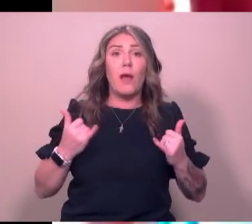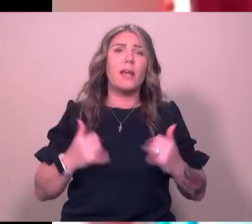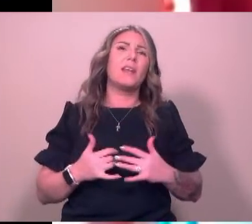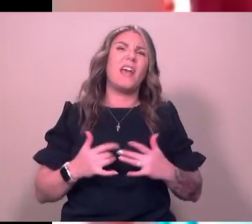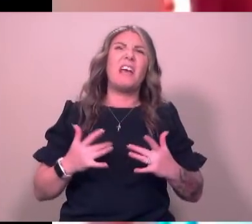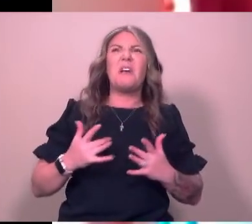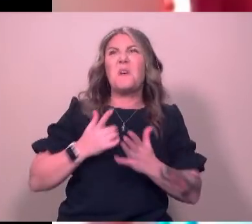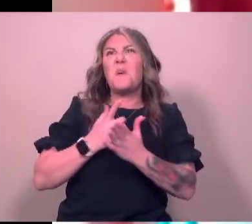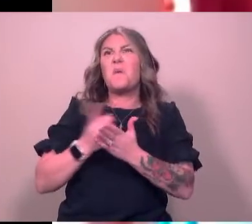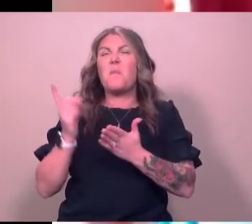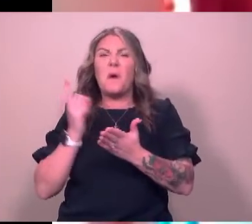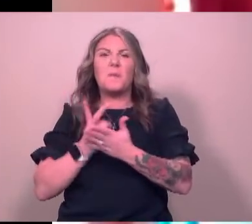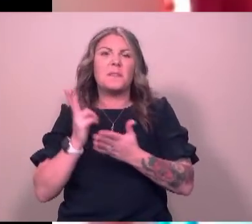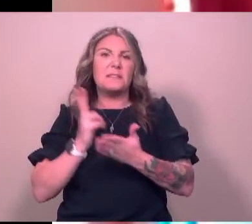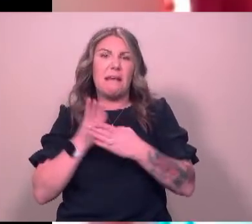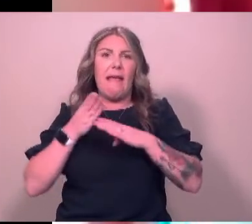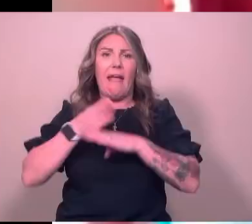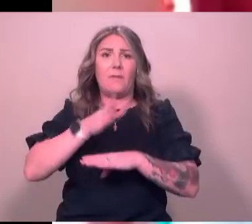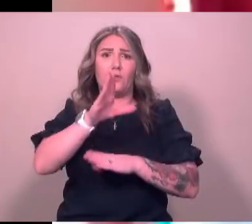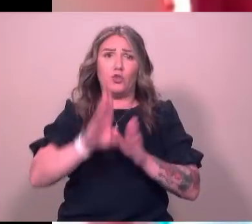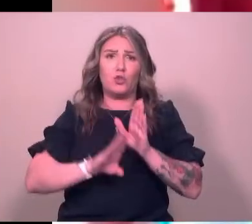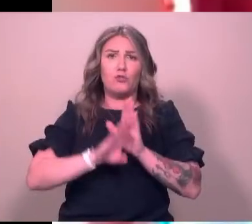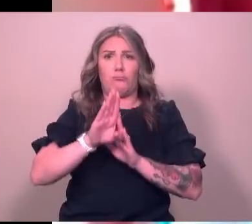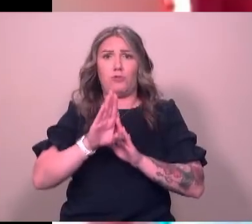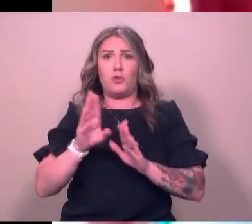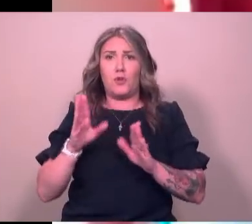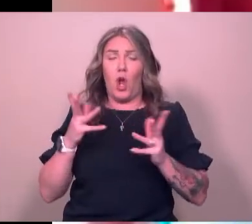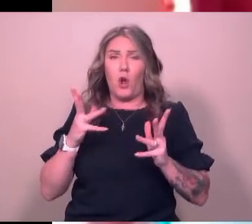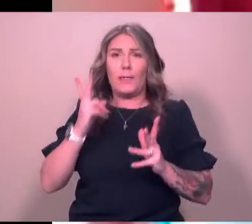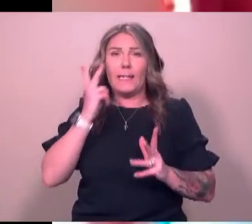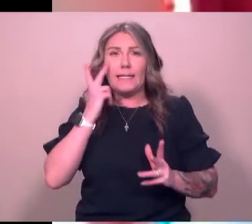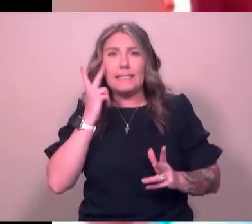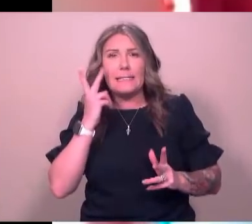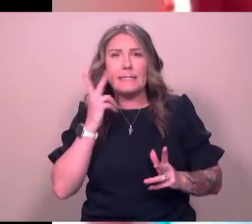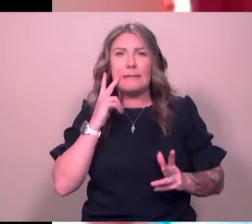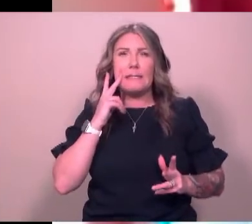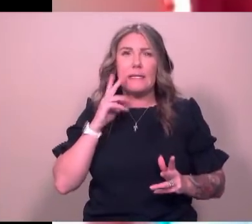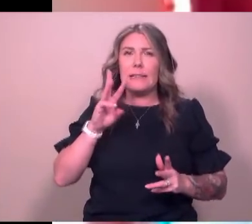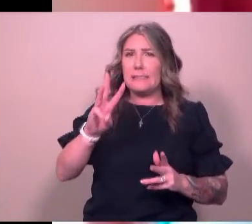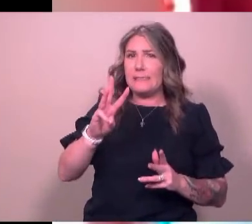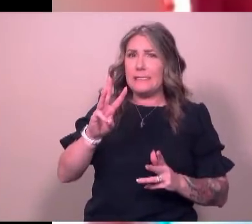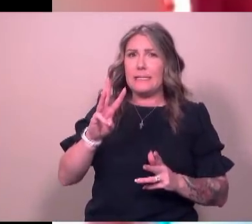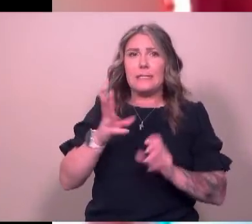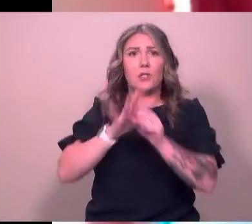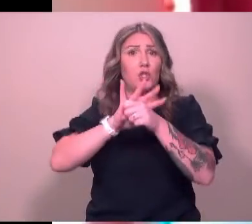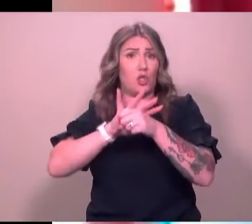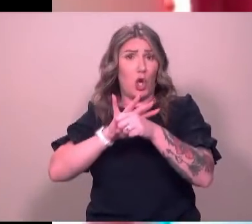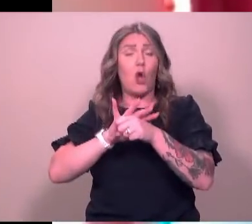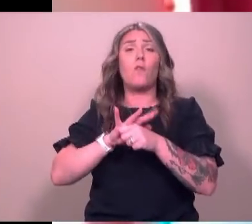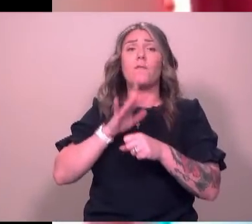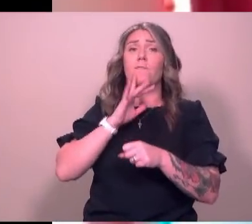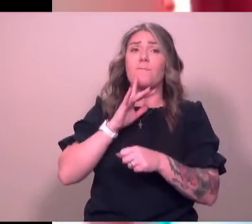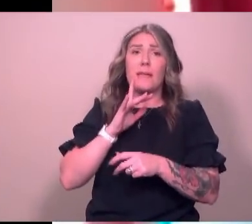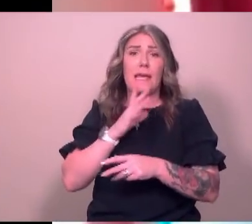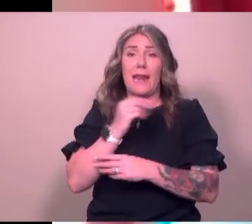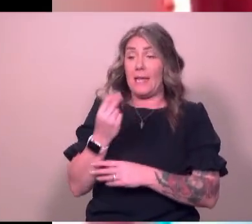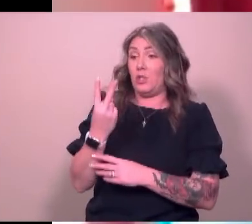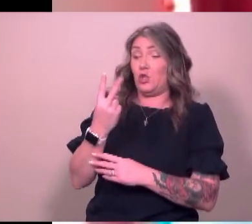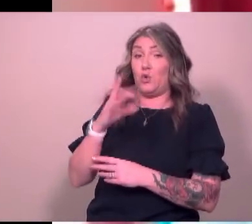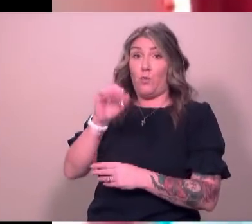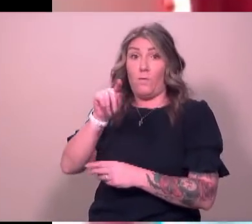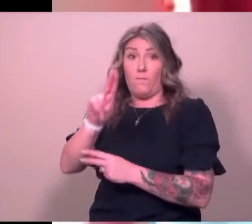a week or two after your guys' surge. So we're already starting to see, I think we have 6 COVID employees out and 2 with flu already